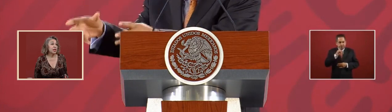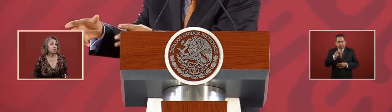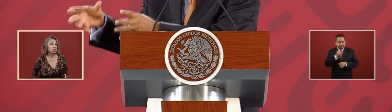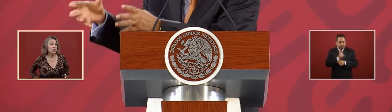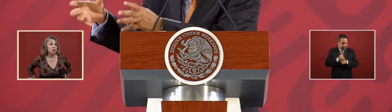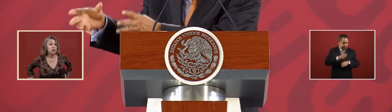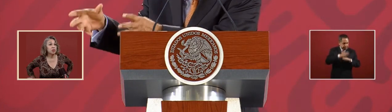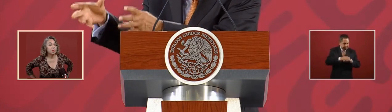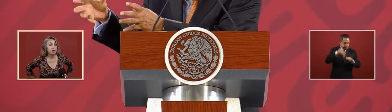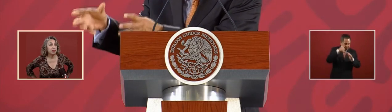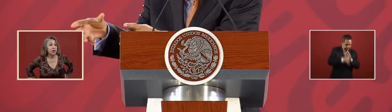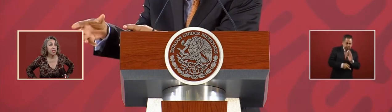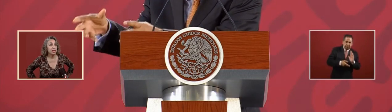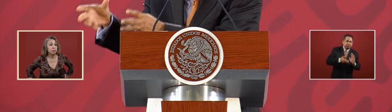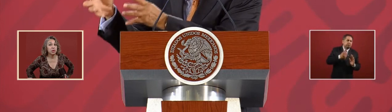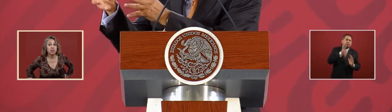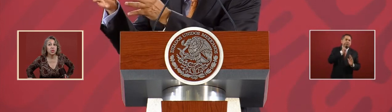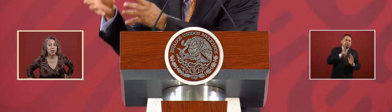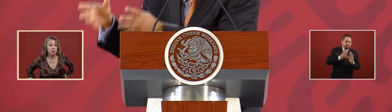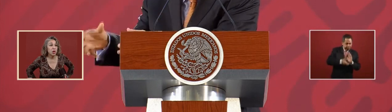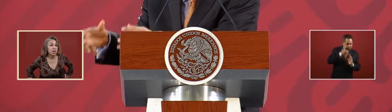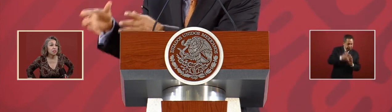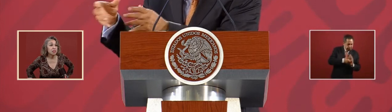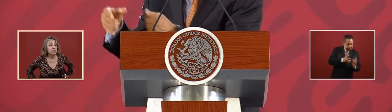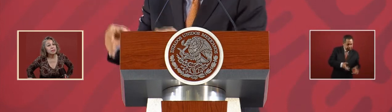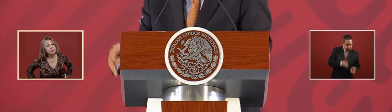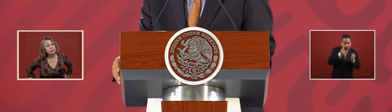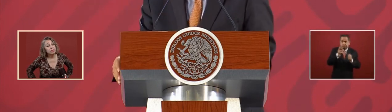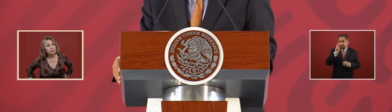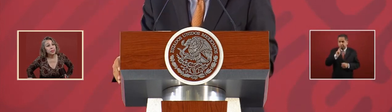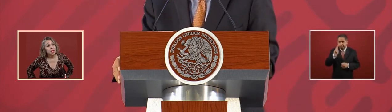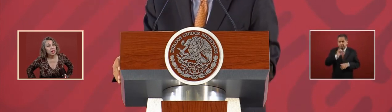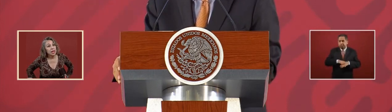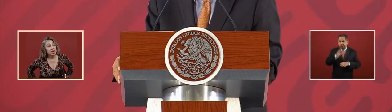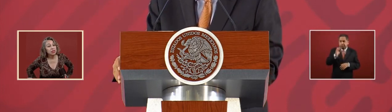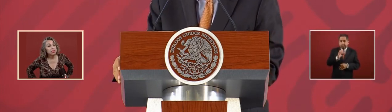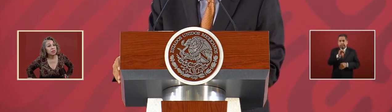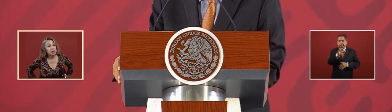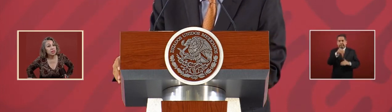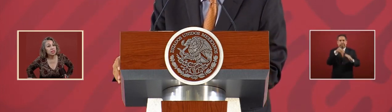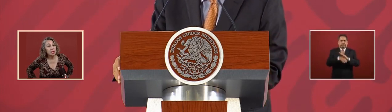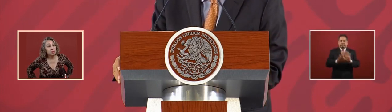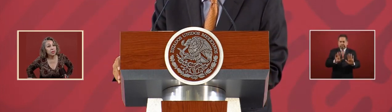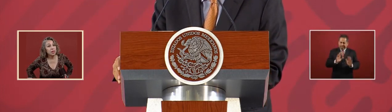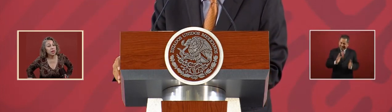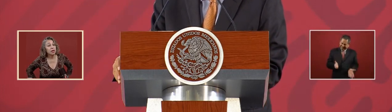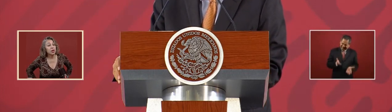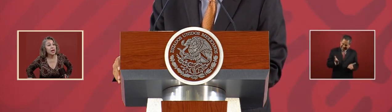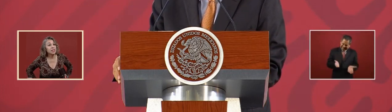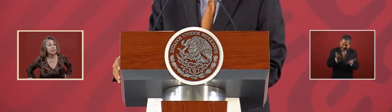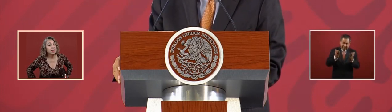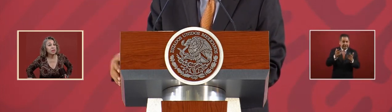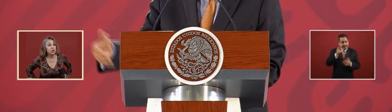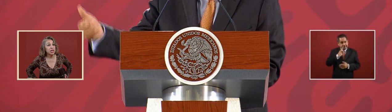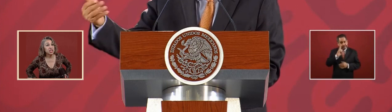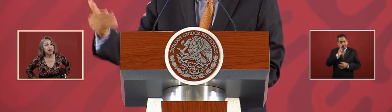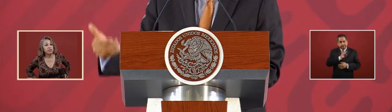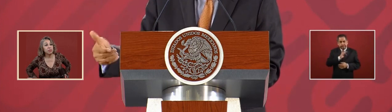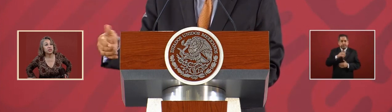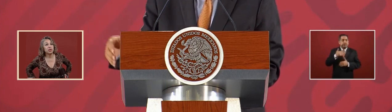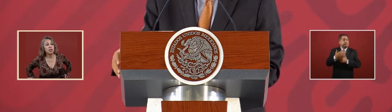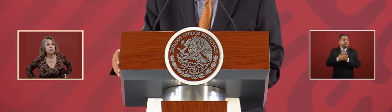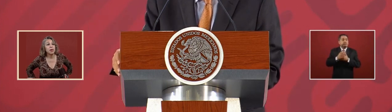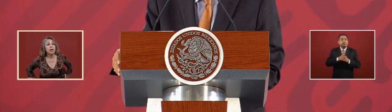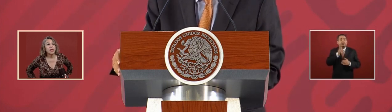to explore, to perforate the petroleum wells, and to stop the crisis in the production